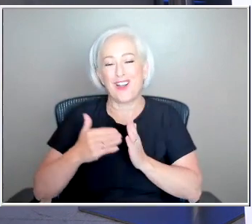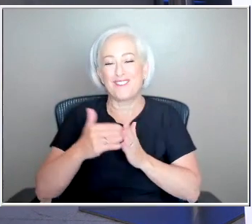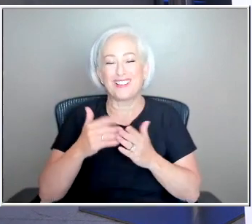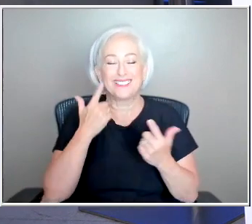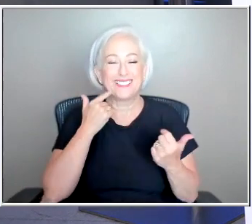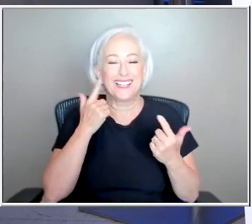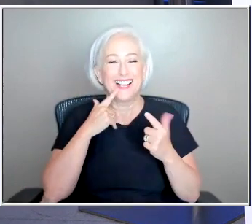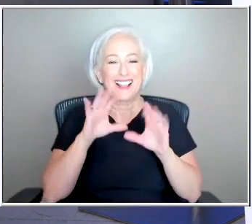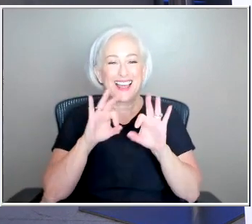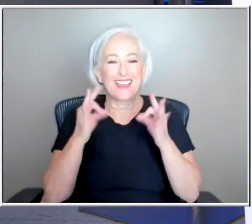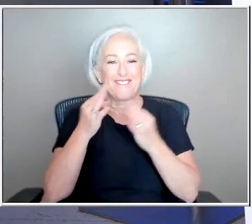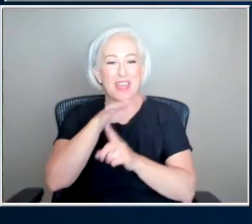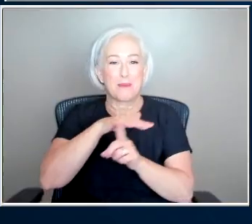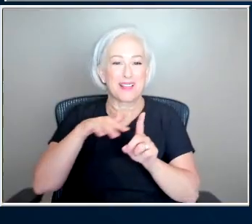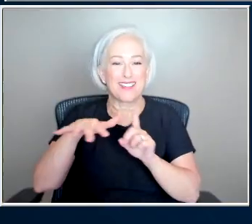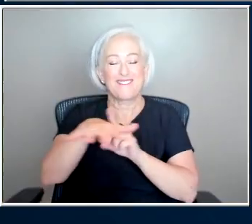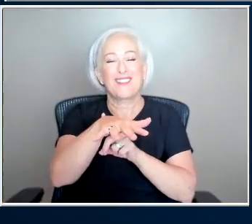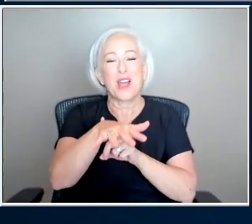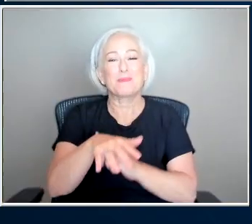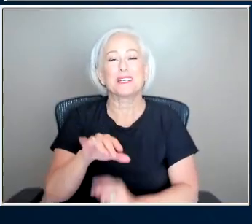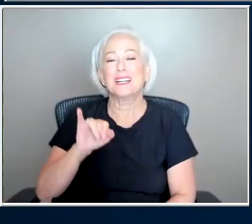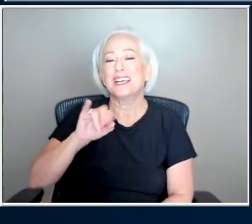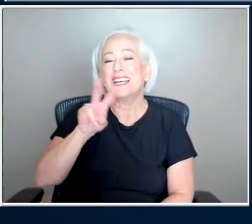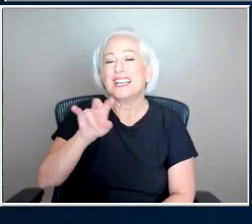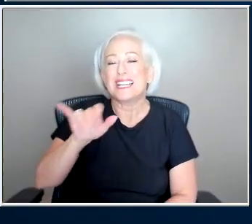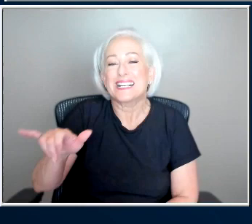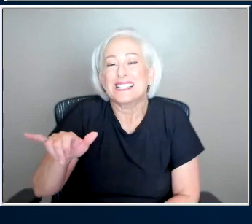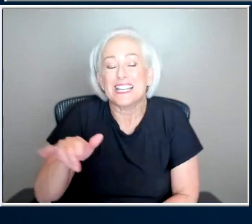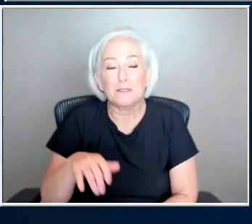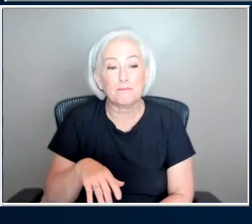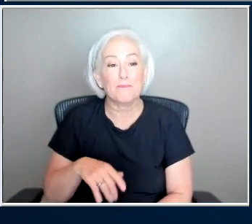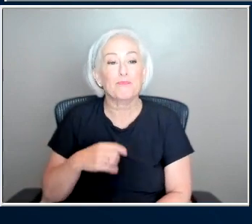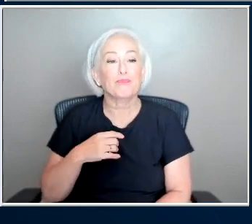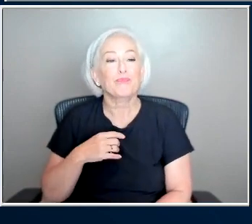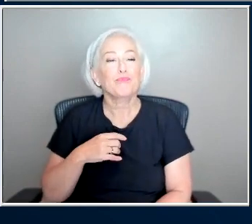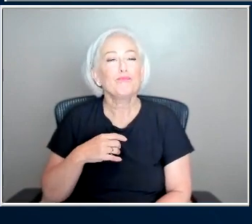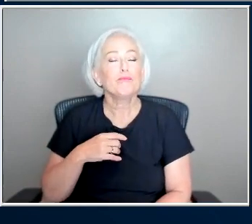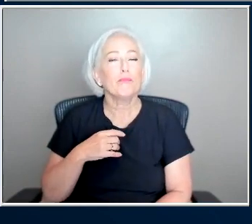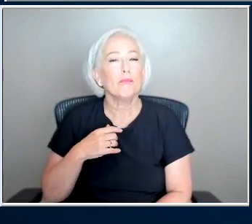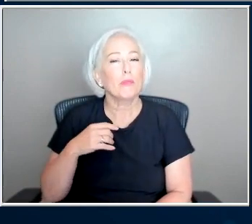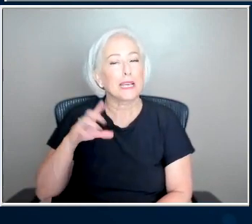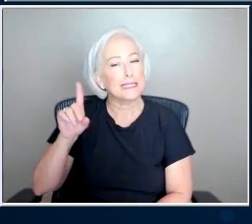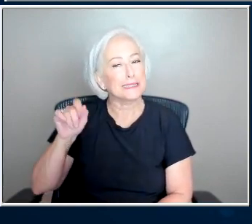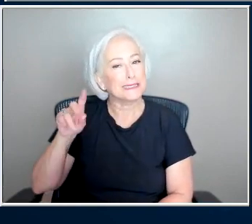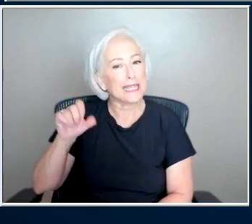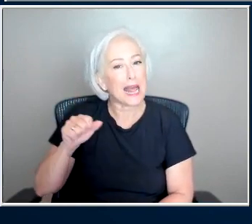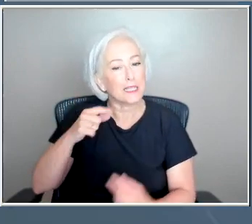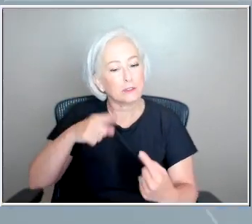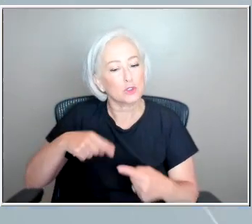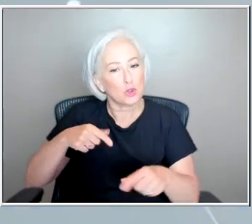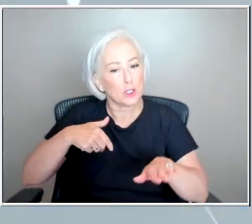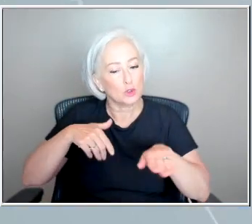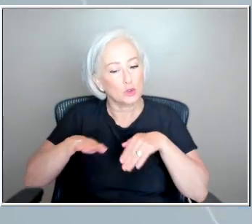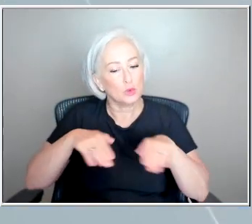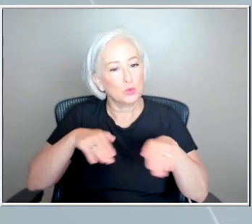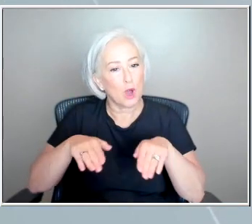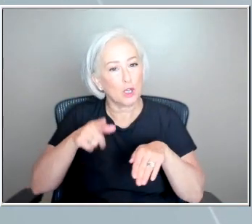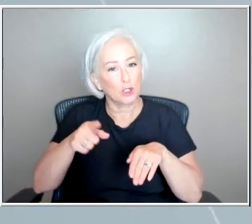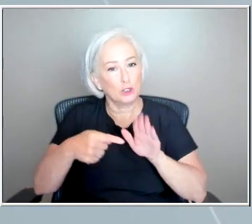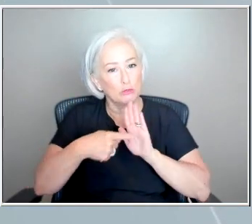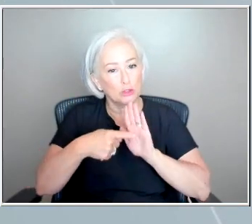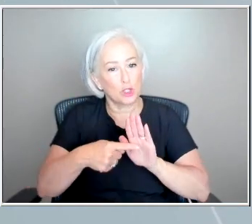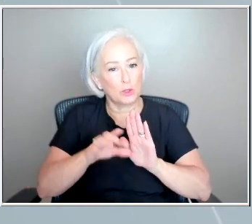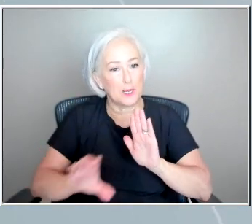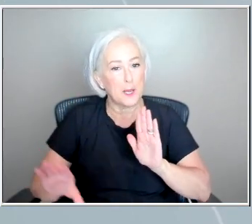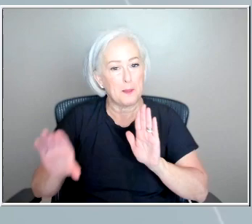So, Izzy, I want to bring you back in because Dallas had some trouble walking, as I understand, and you shared some clips of her learning to